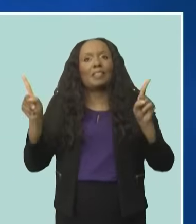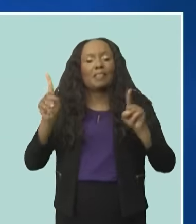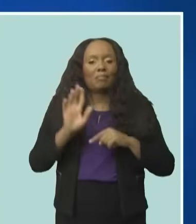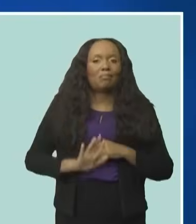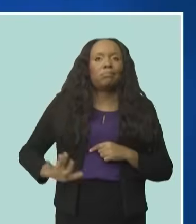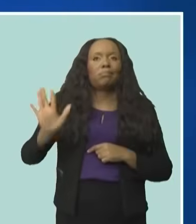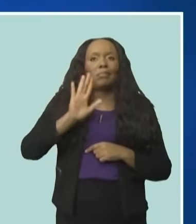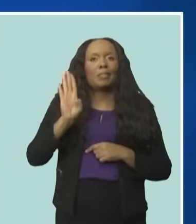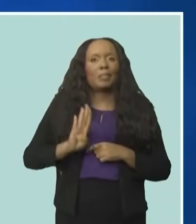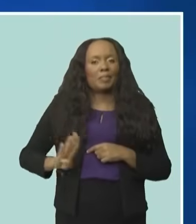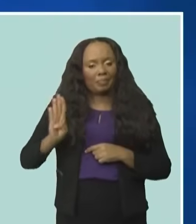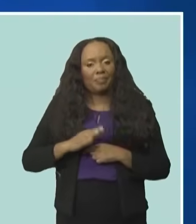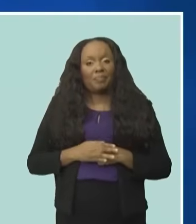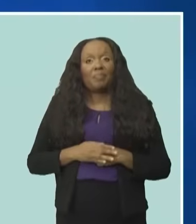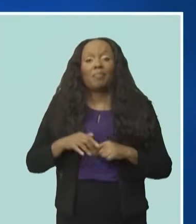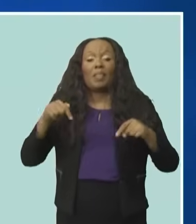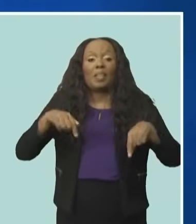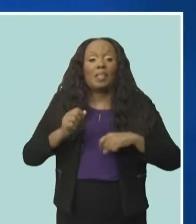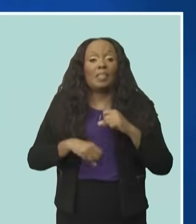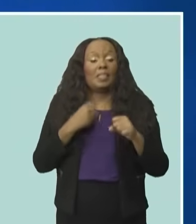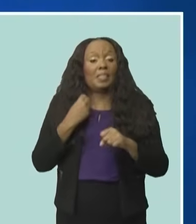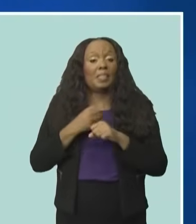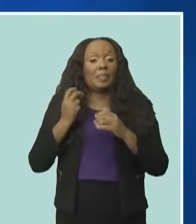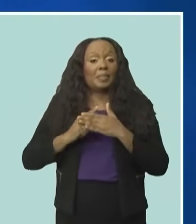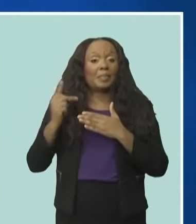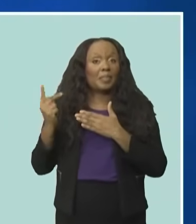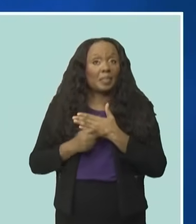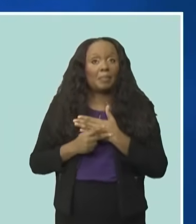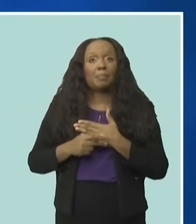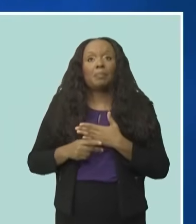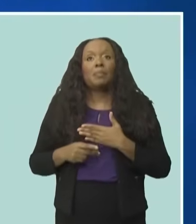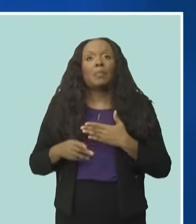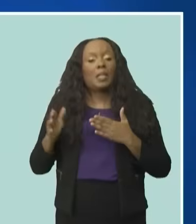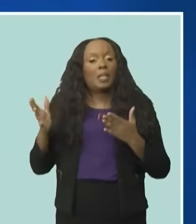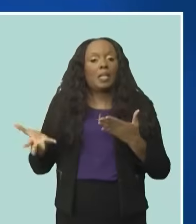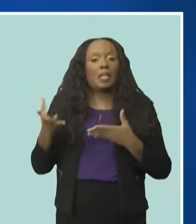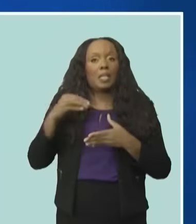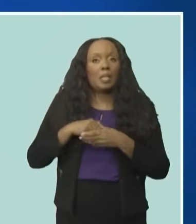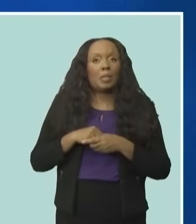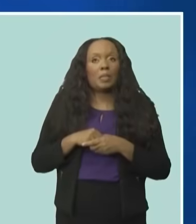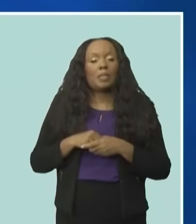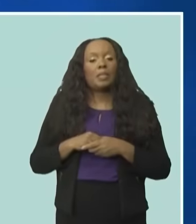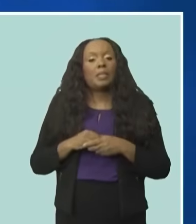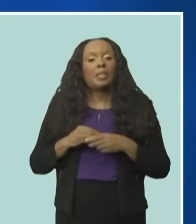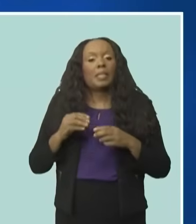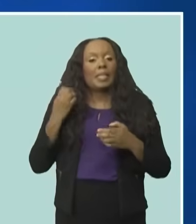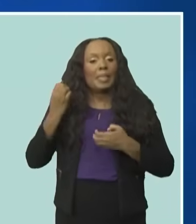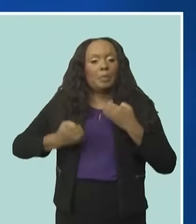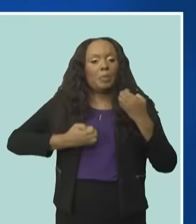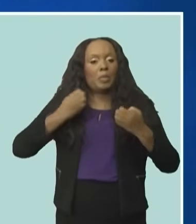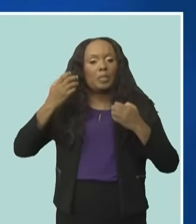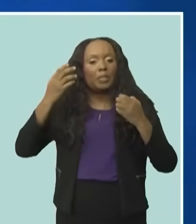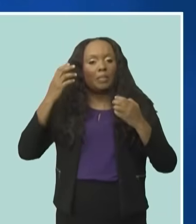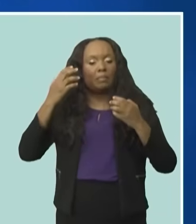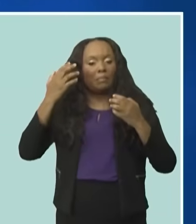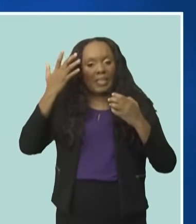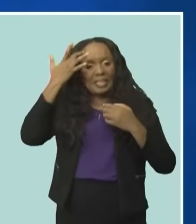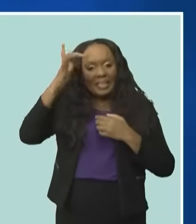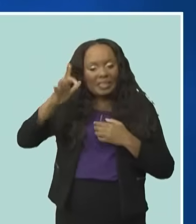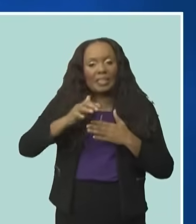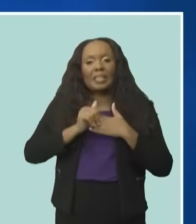society. This year's Fire Cadet program has been expanded to include emotional intelligence, leadership